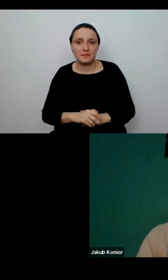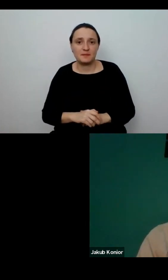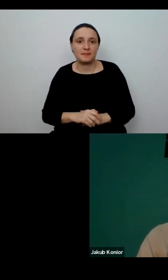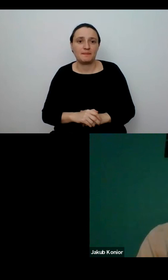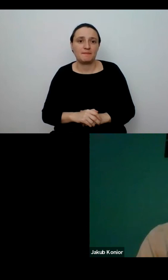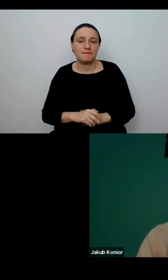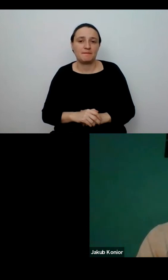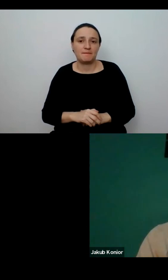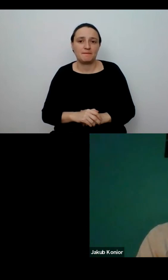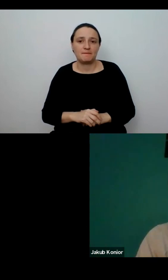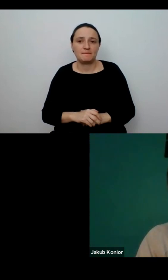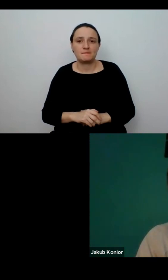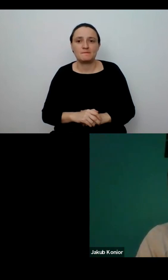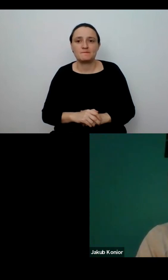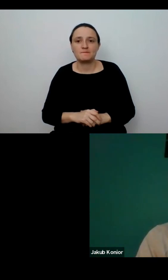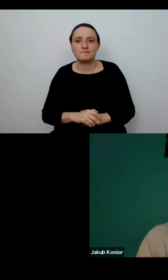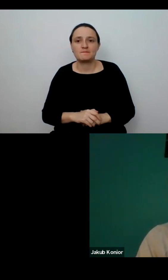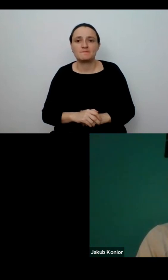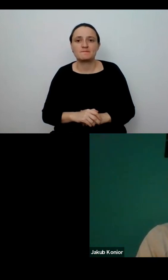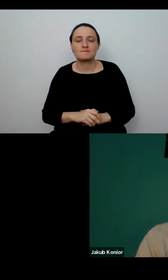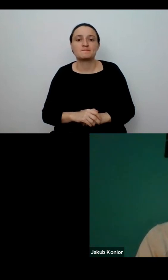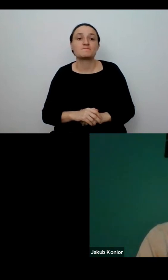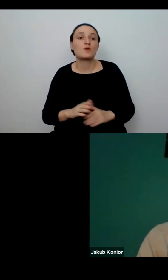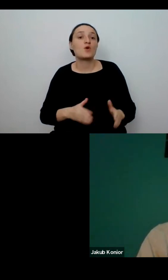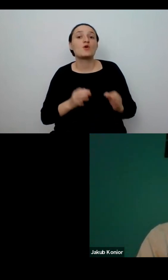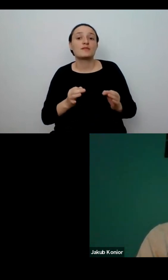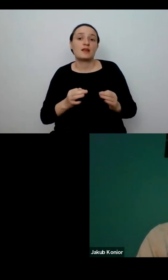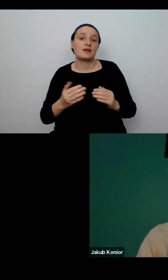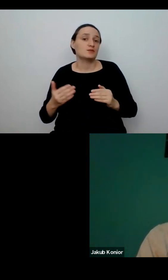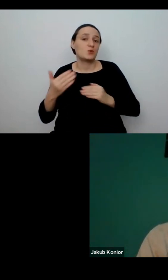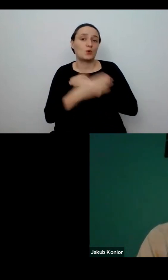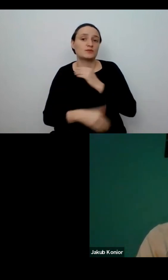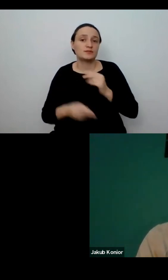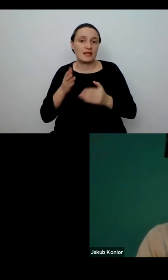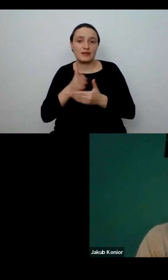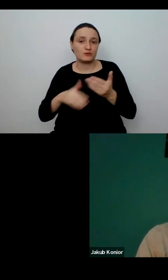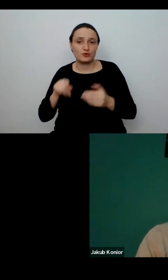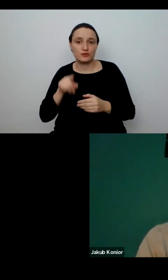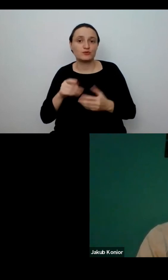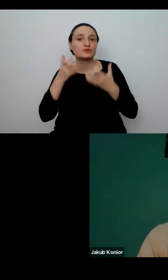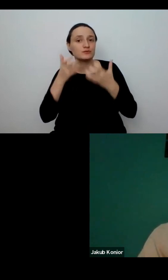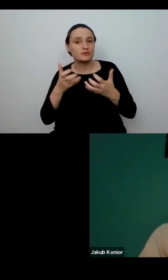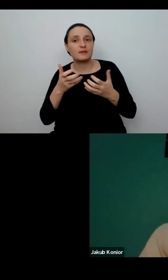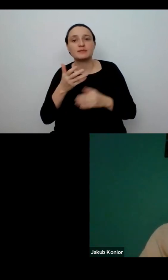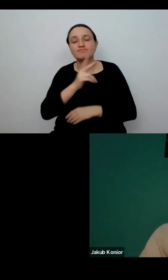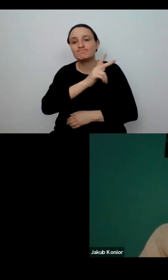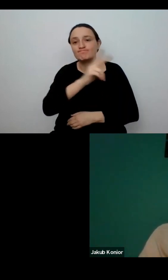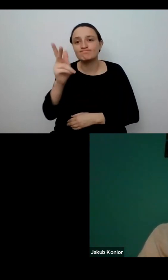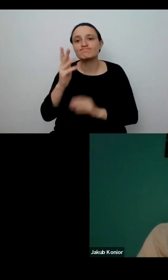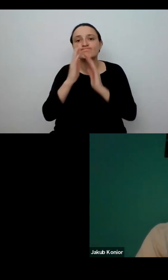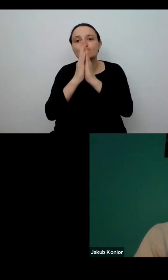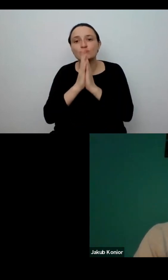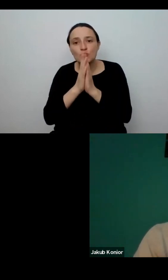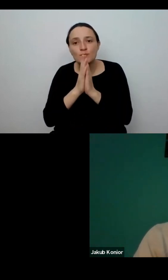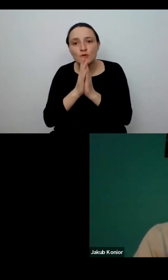meeting. So we would like to ask everyone to rate this meeting, whether you enjoyed it or not. So